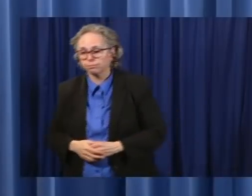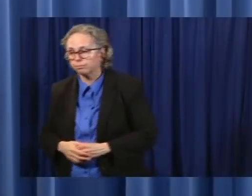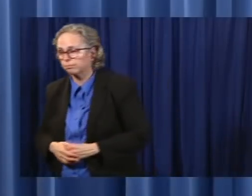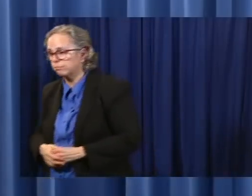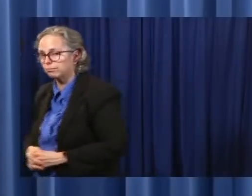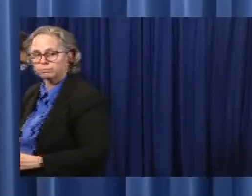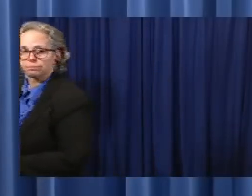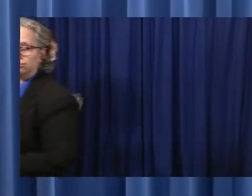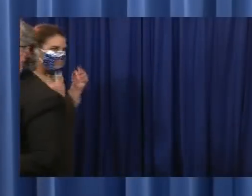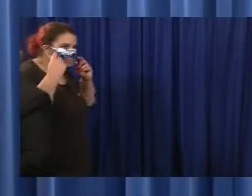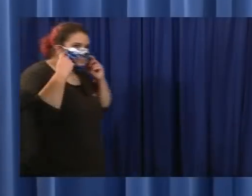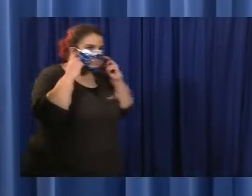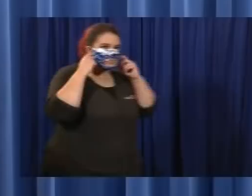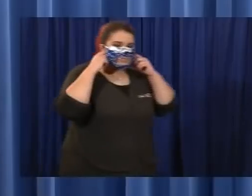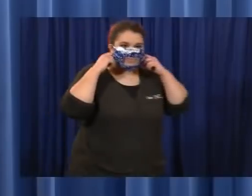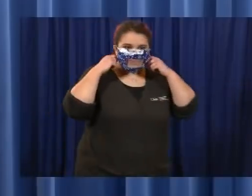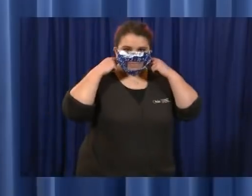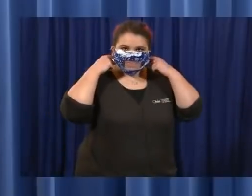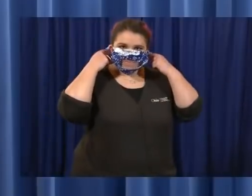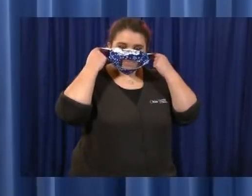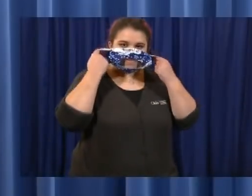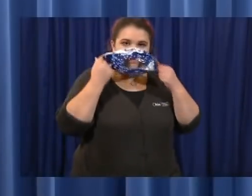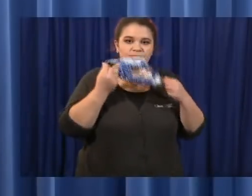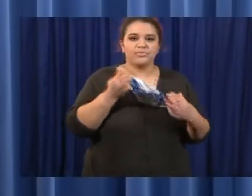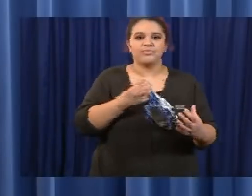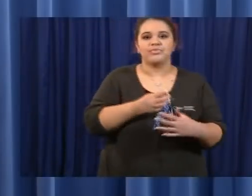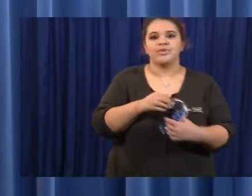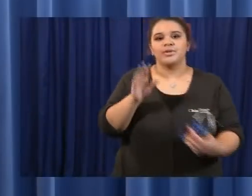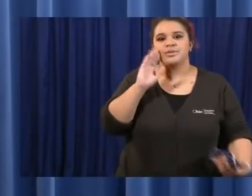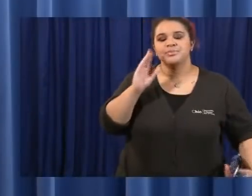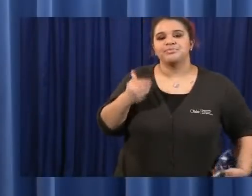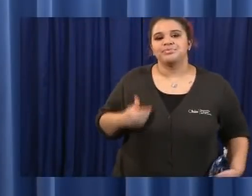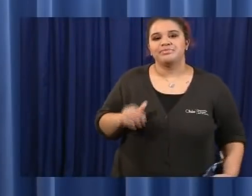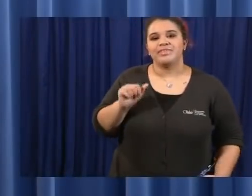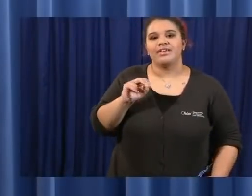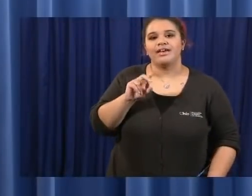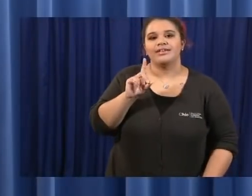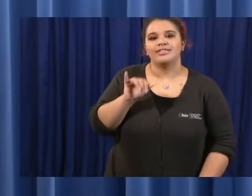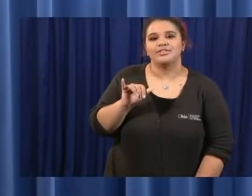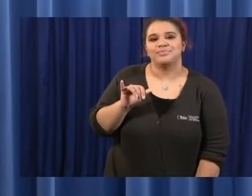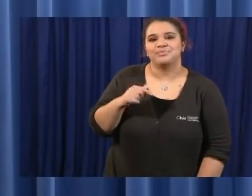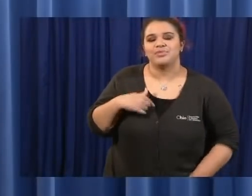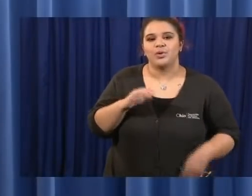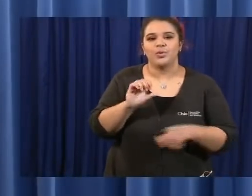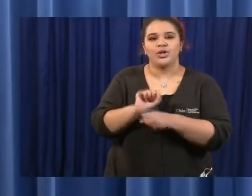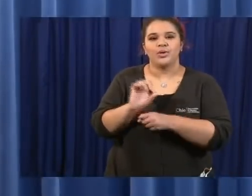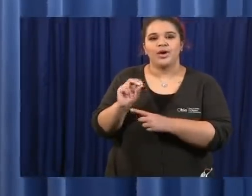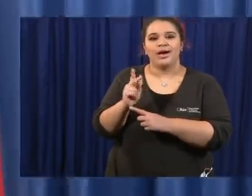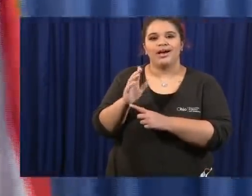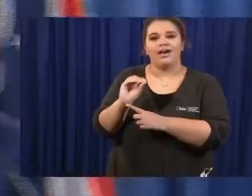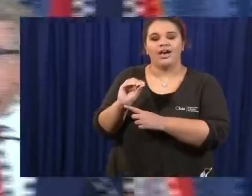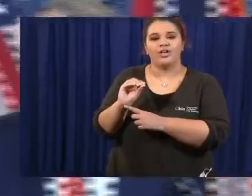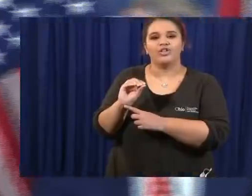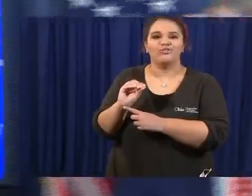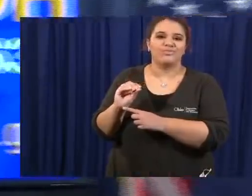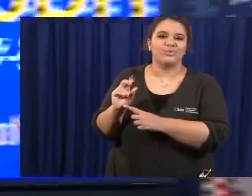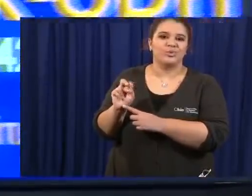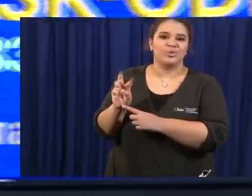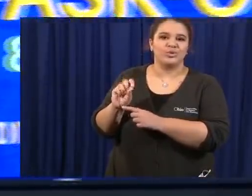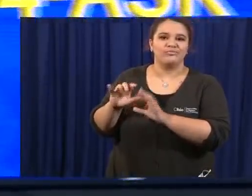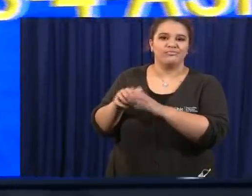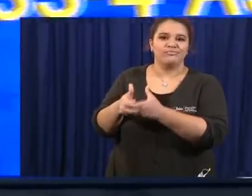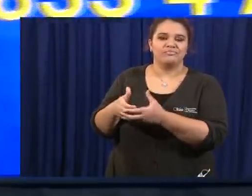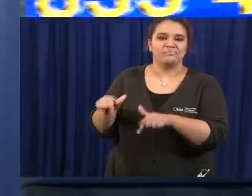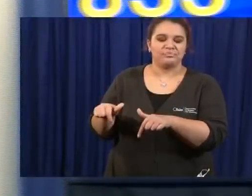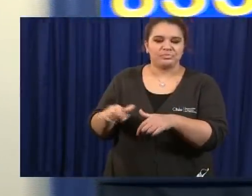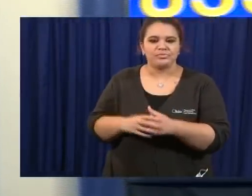Ohio Public Radio and Television State House News Bureau. A question for Dr. Acton. When it comes to opening daycares and the closures